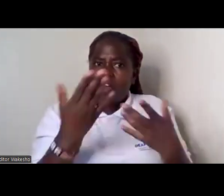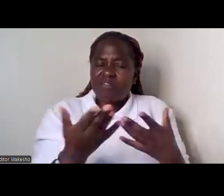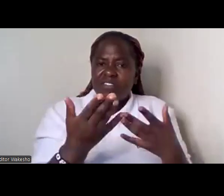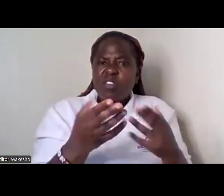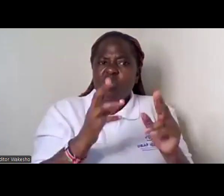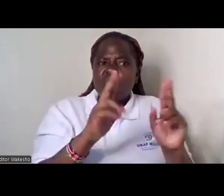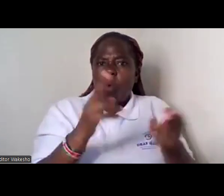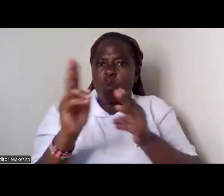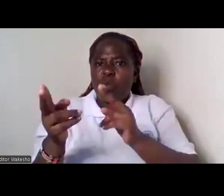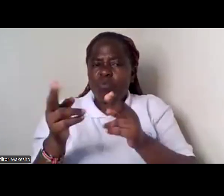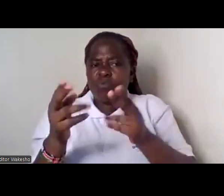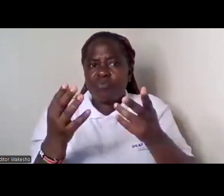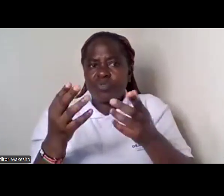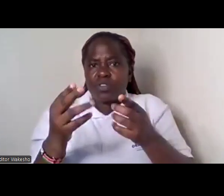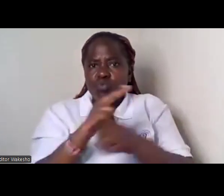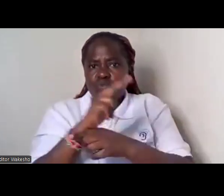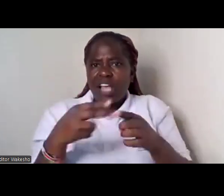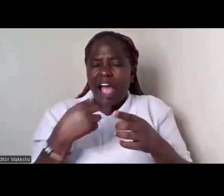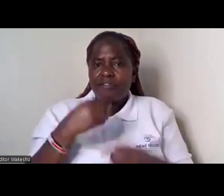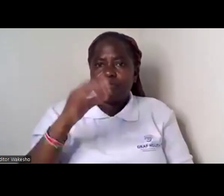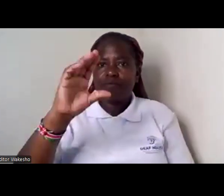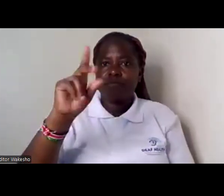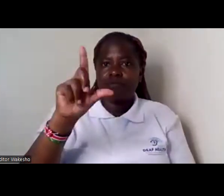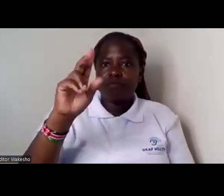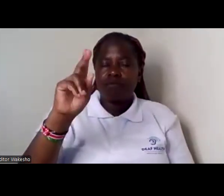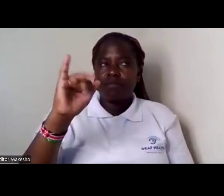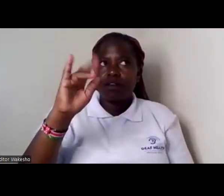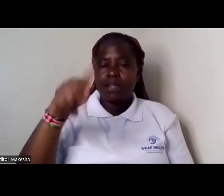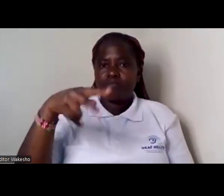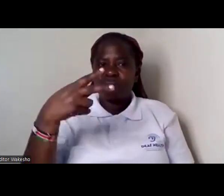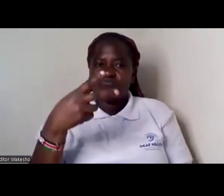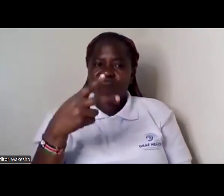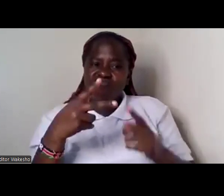they use something called like a clip to kind of